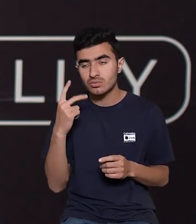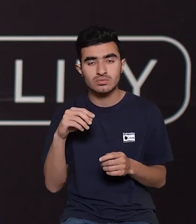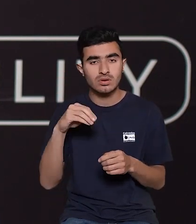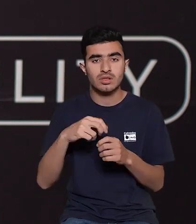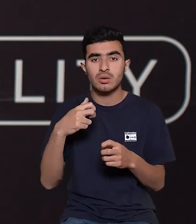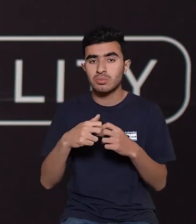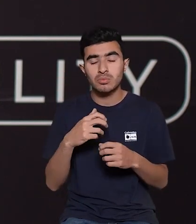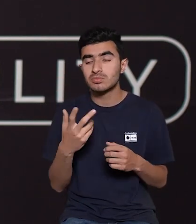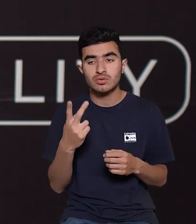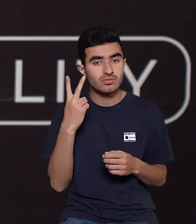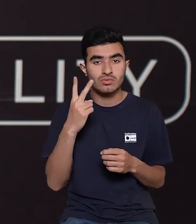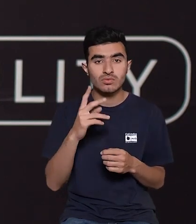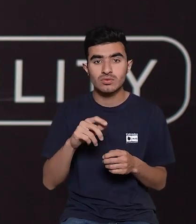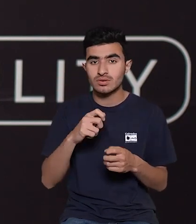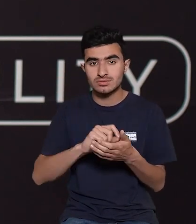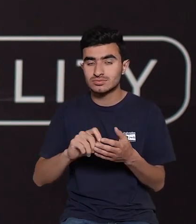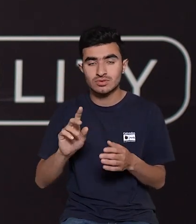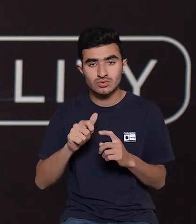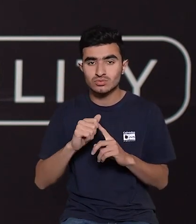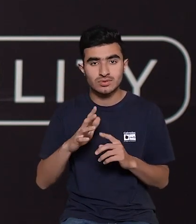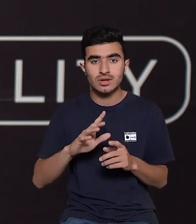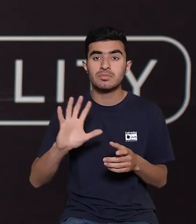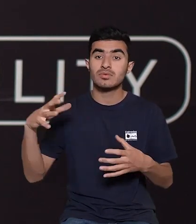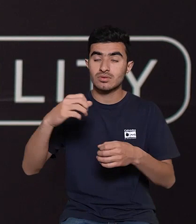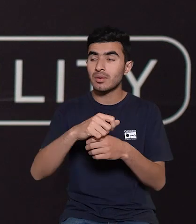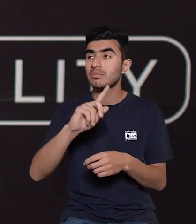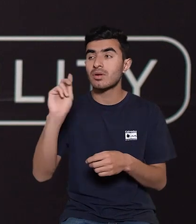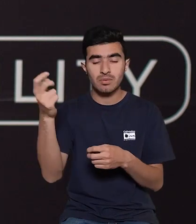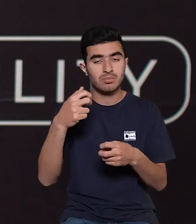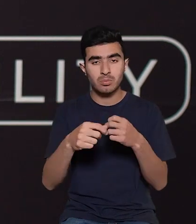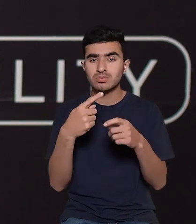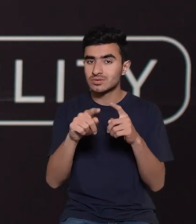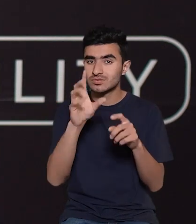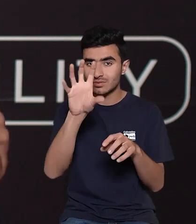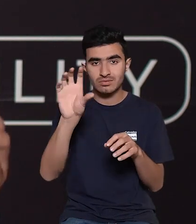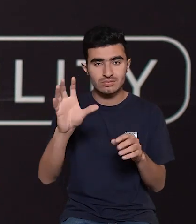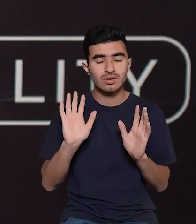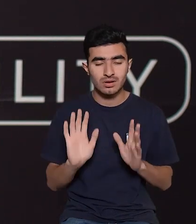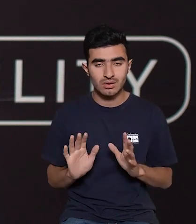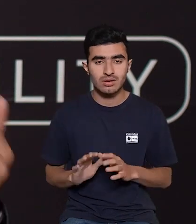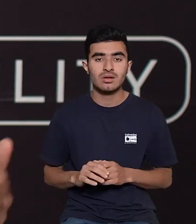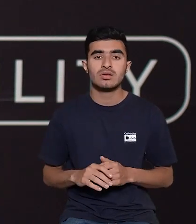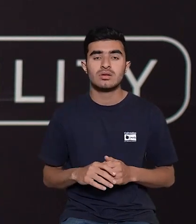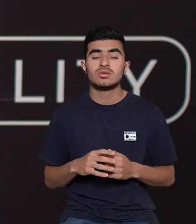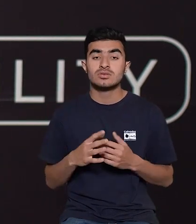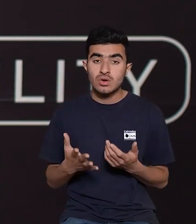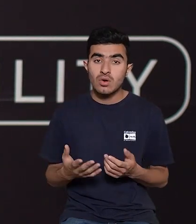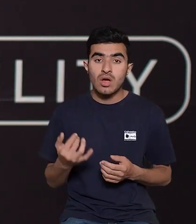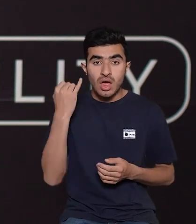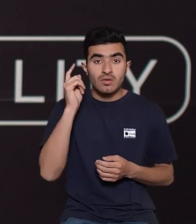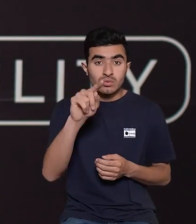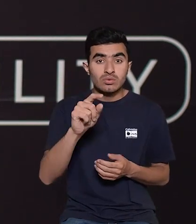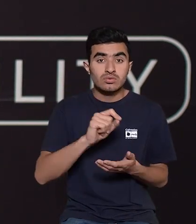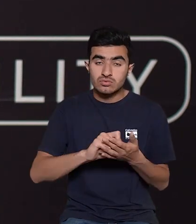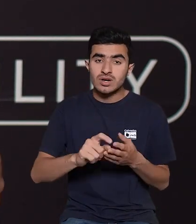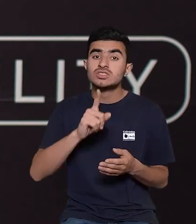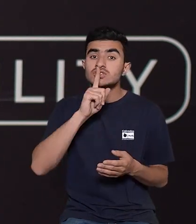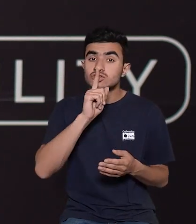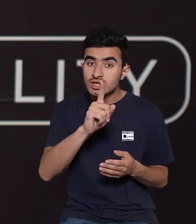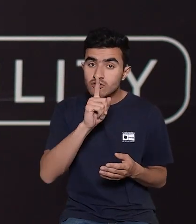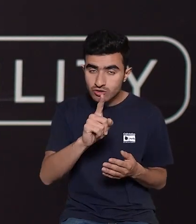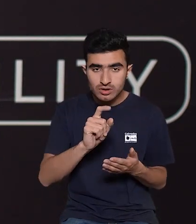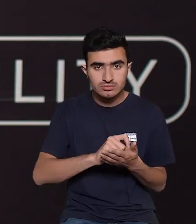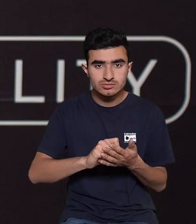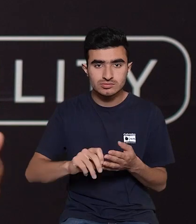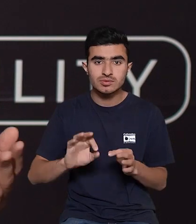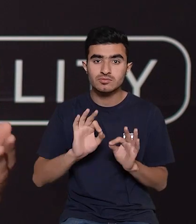a dystopian reality. You have been living it for a long, long time. So if you write realist literature in Pakistan, literature based on